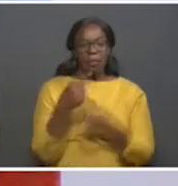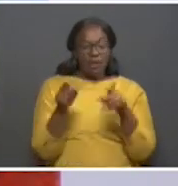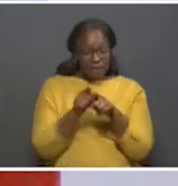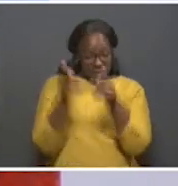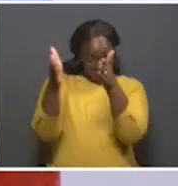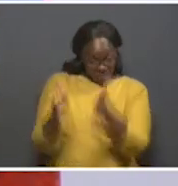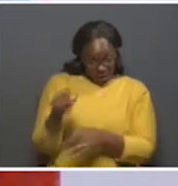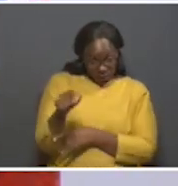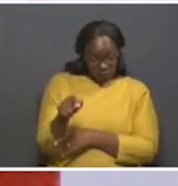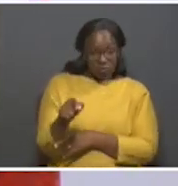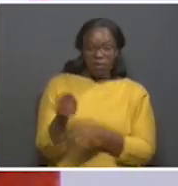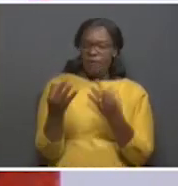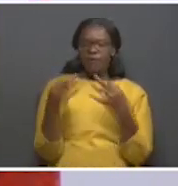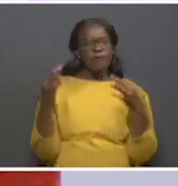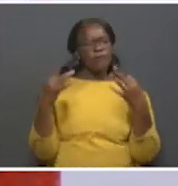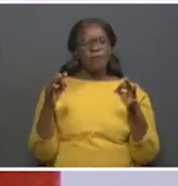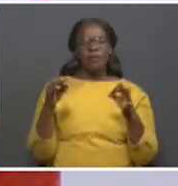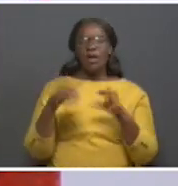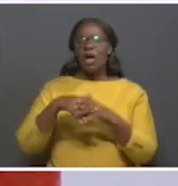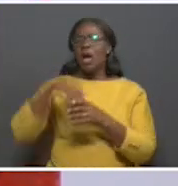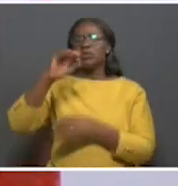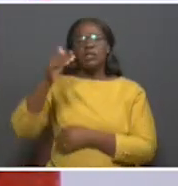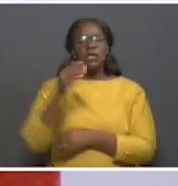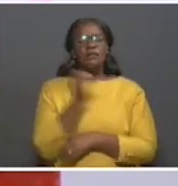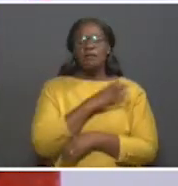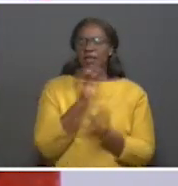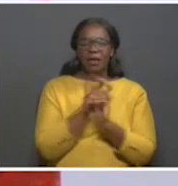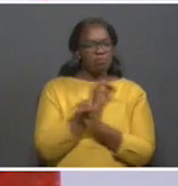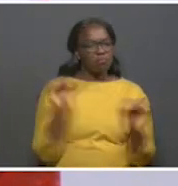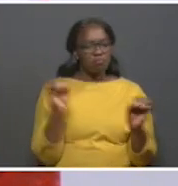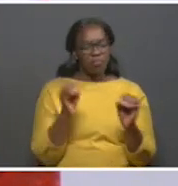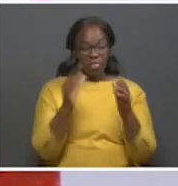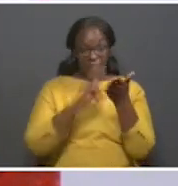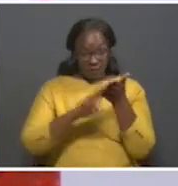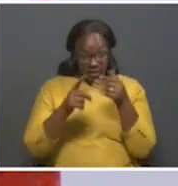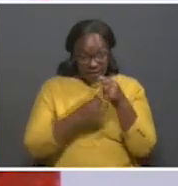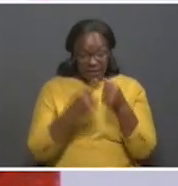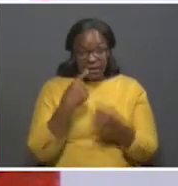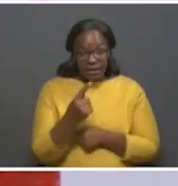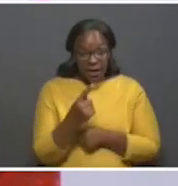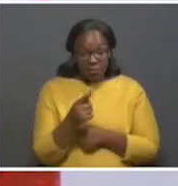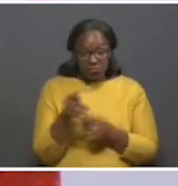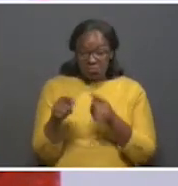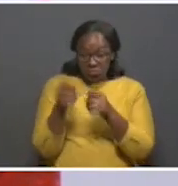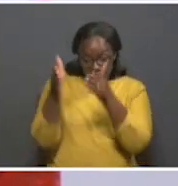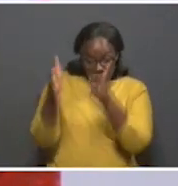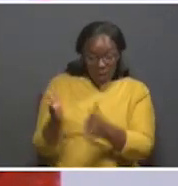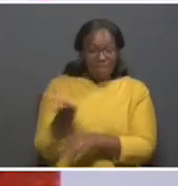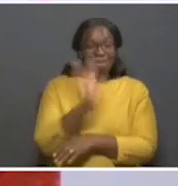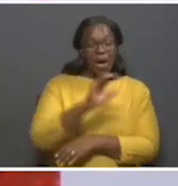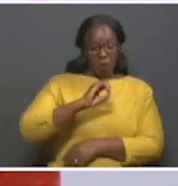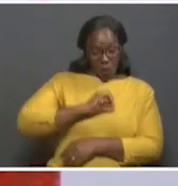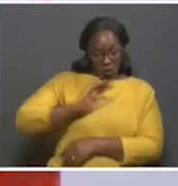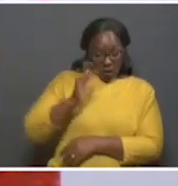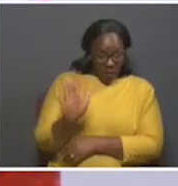perpetrator was at liberty to leave the city without fear. In fact, verse 6 says, "Then the slayer shall return to his own city from